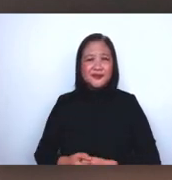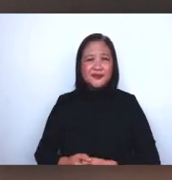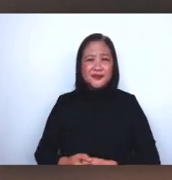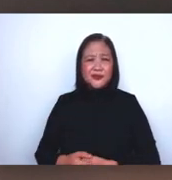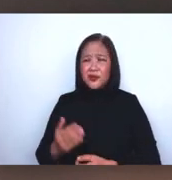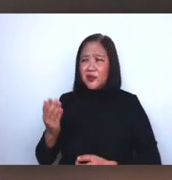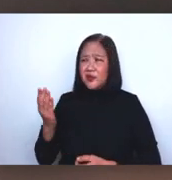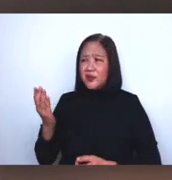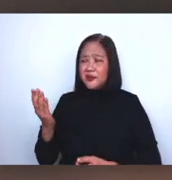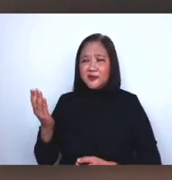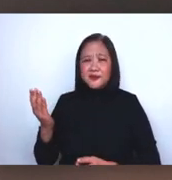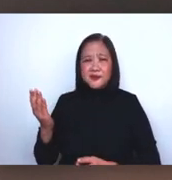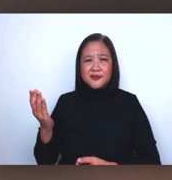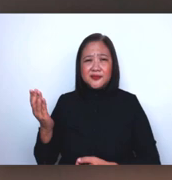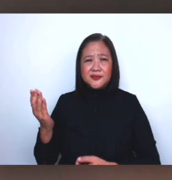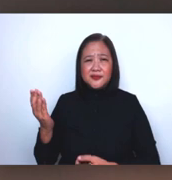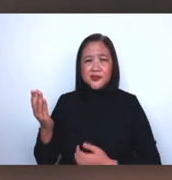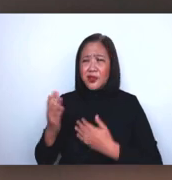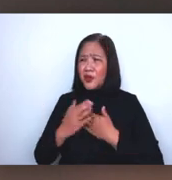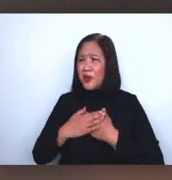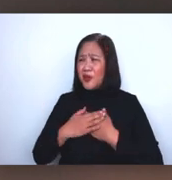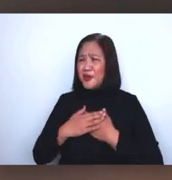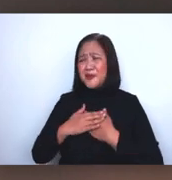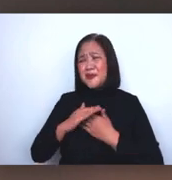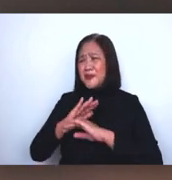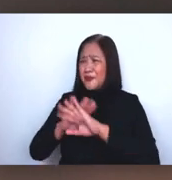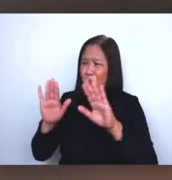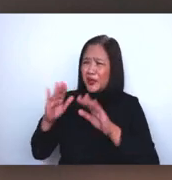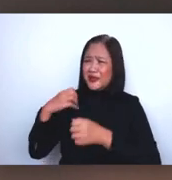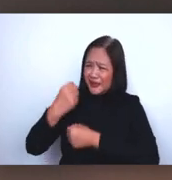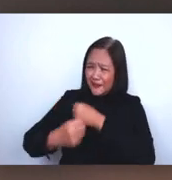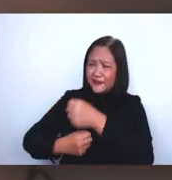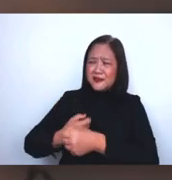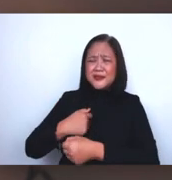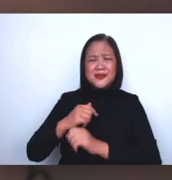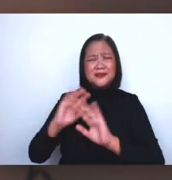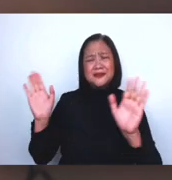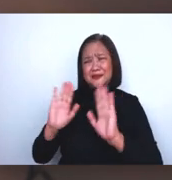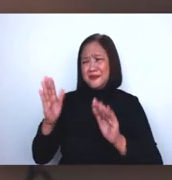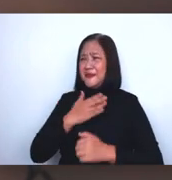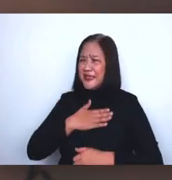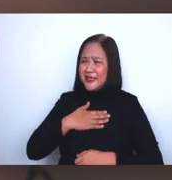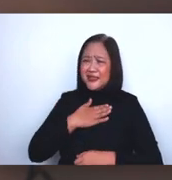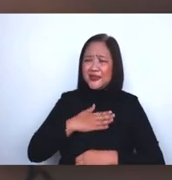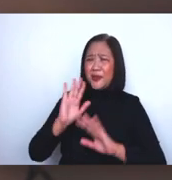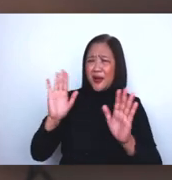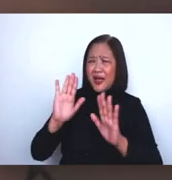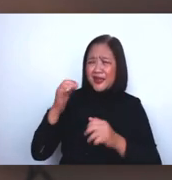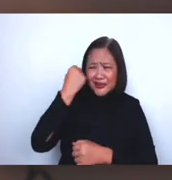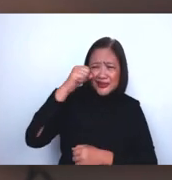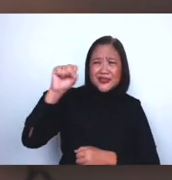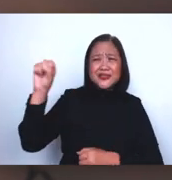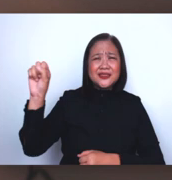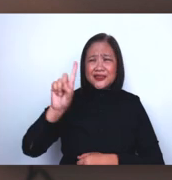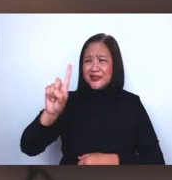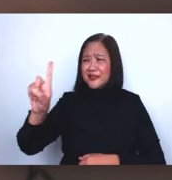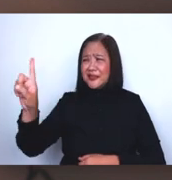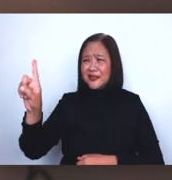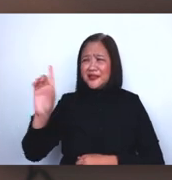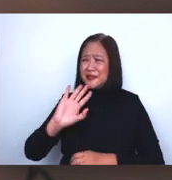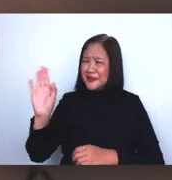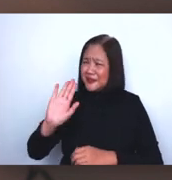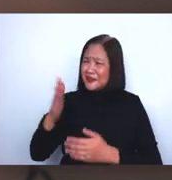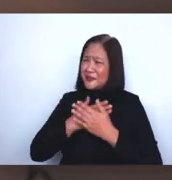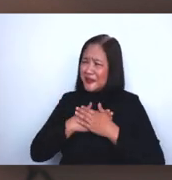Love. No, don't torture me, please. Please don't turn away from me.